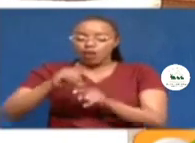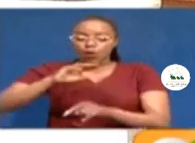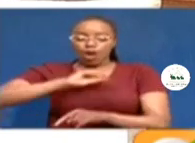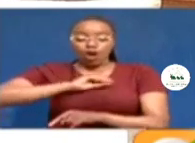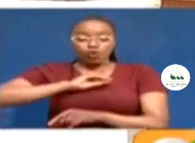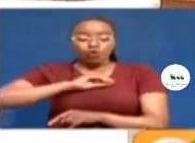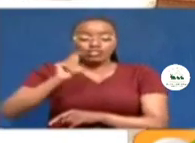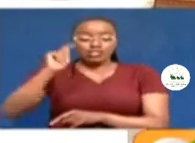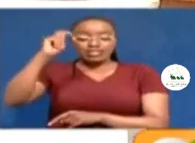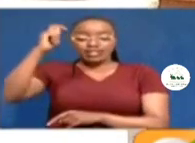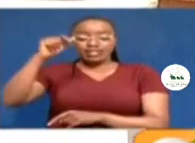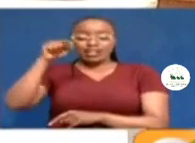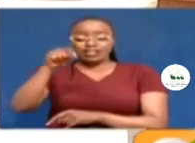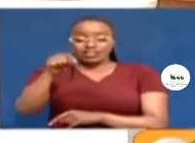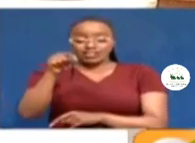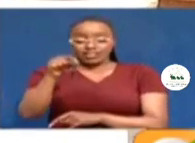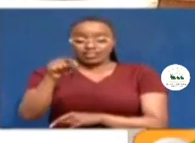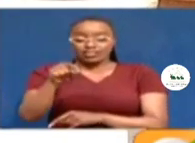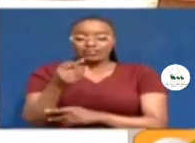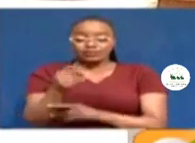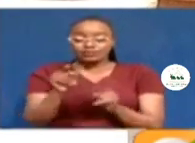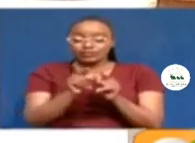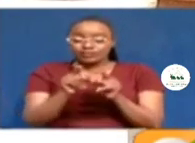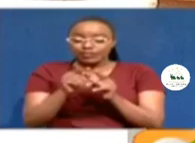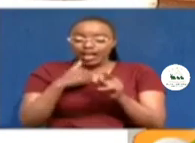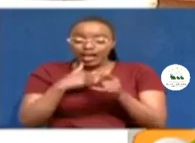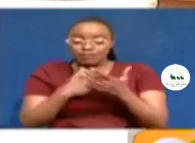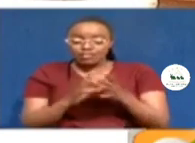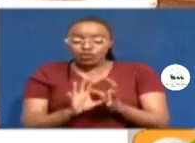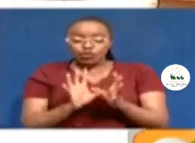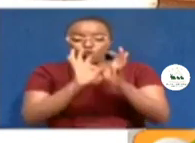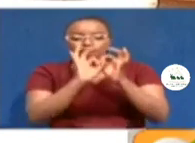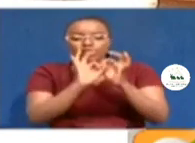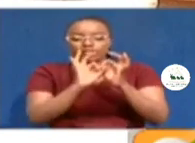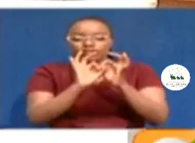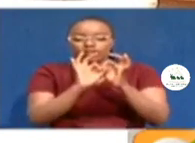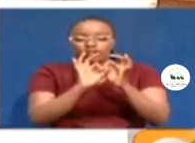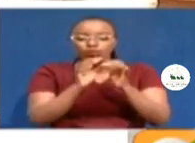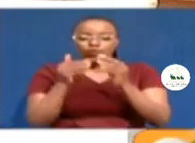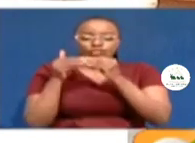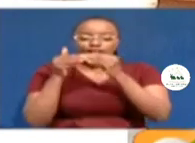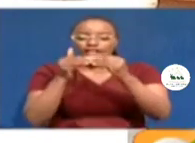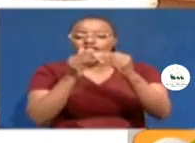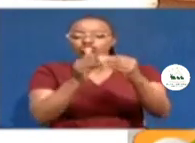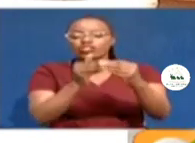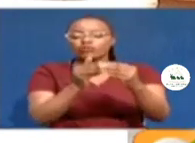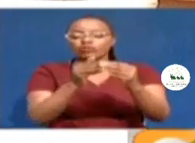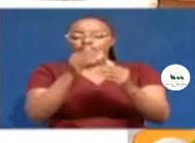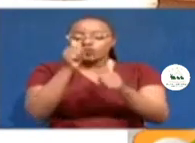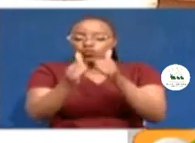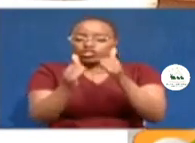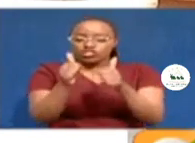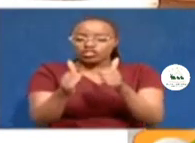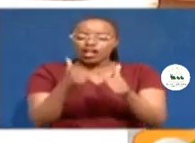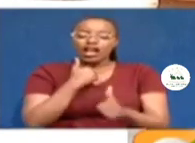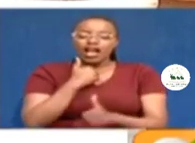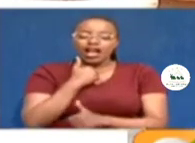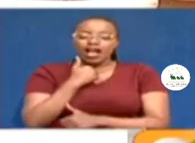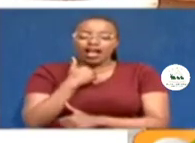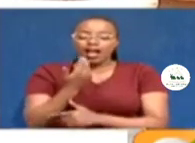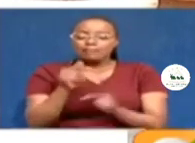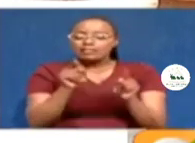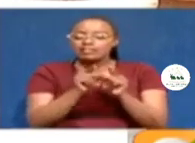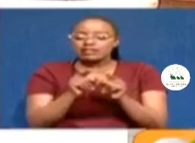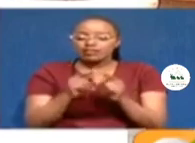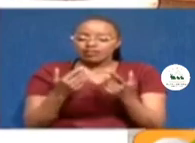ours. And this is attributable to a leadership that has been